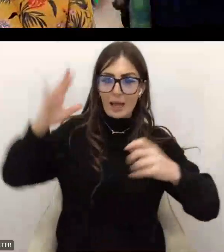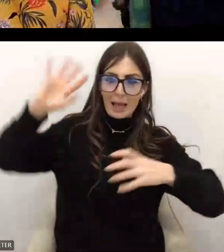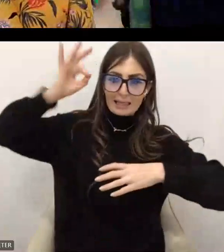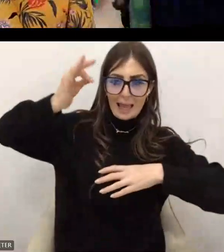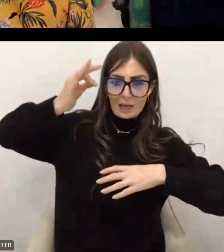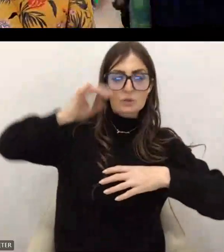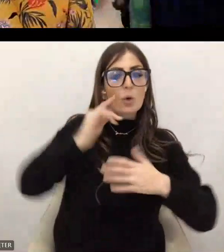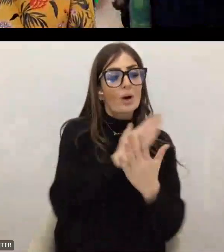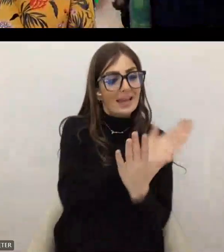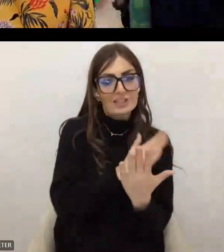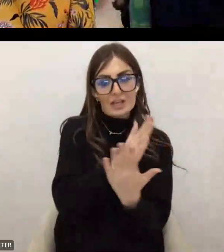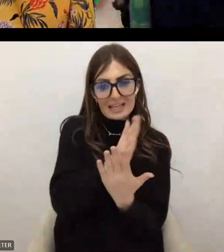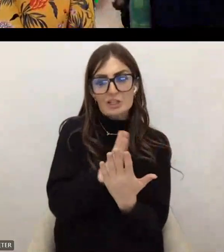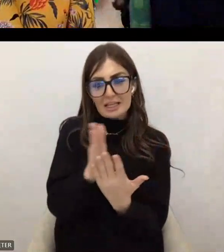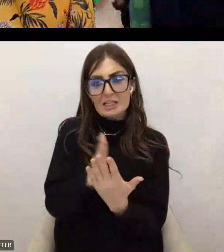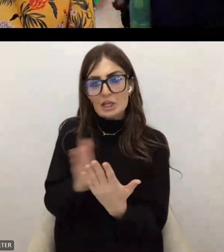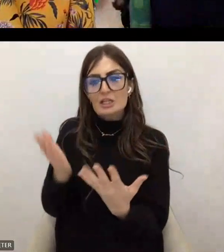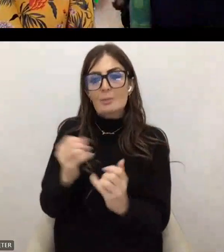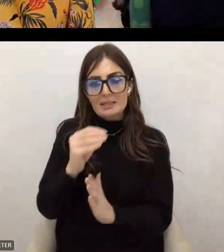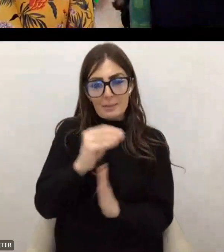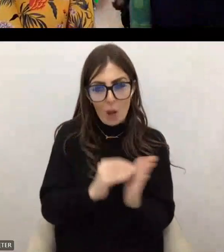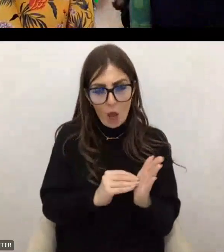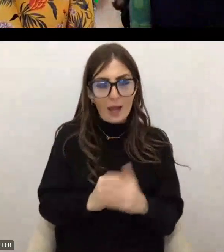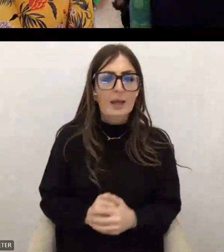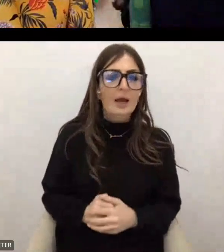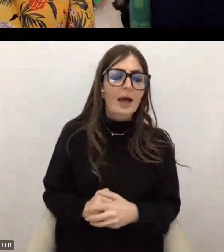each facility doing an application?